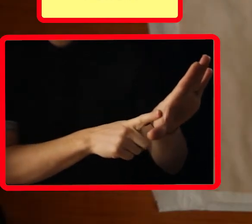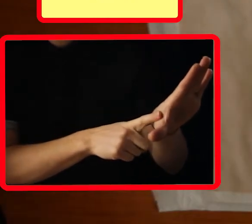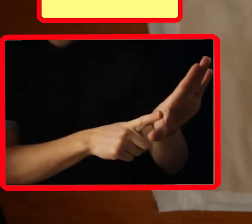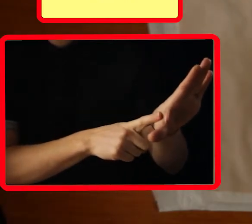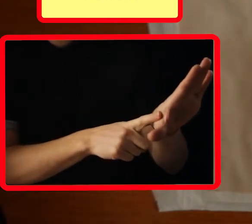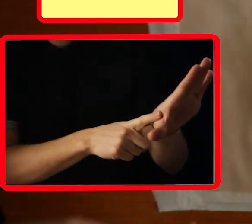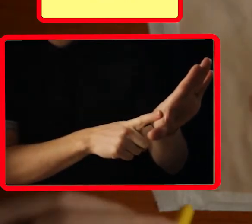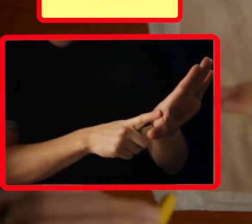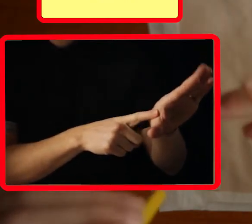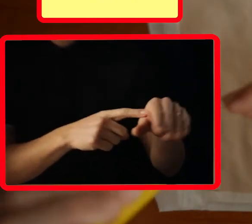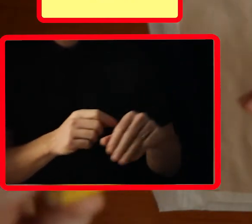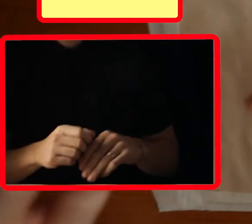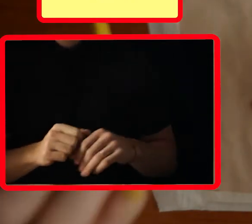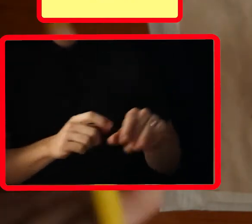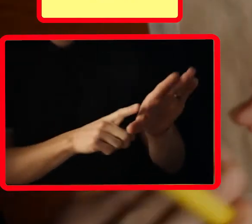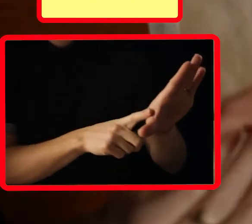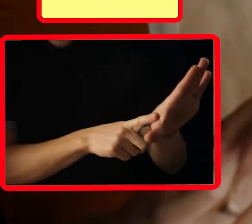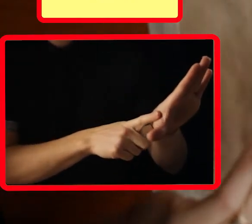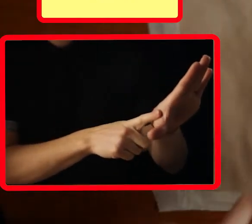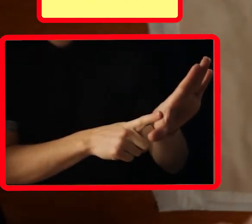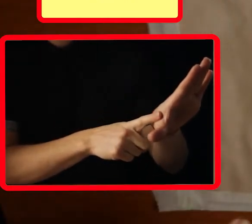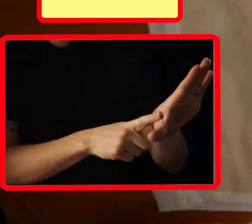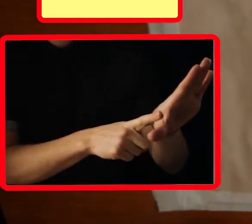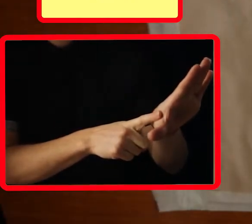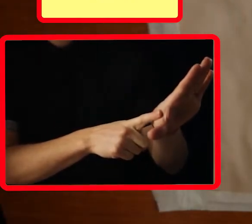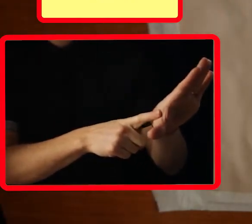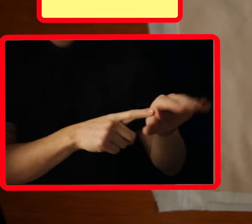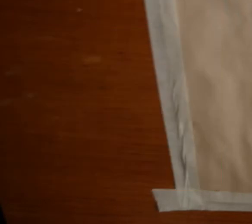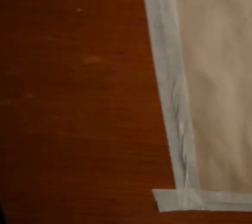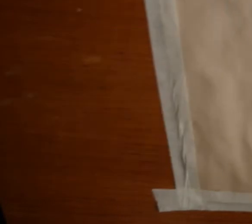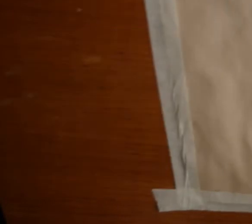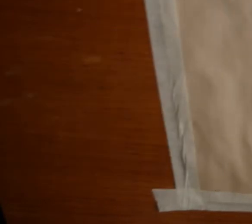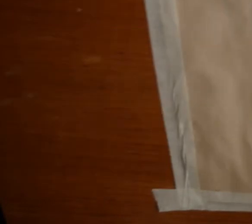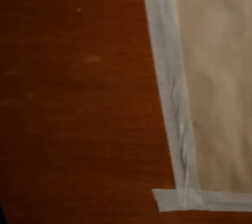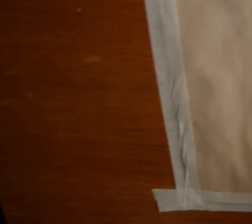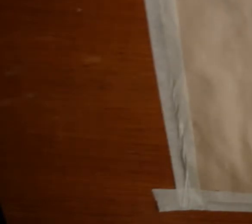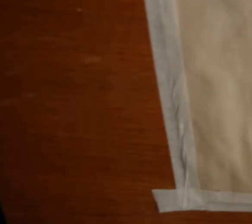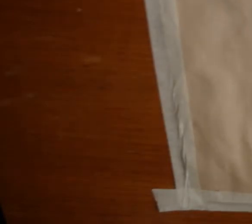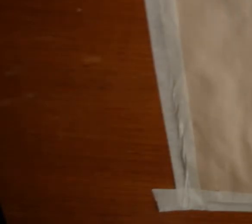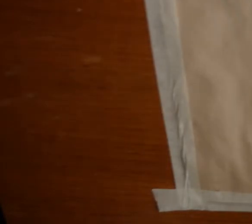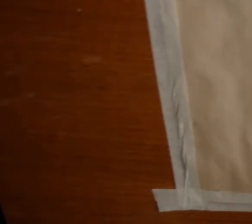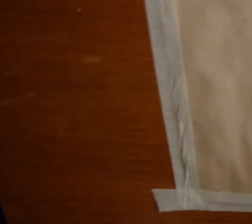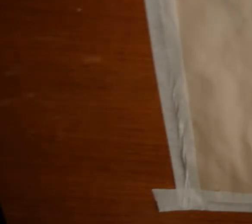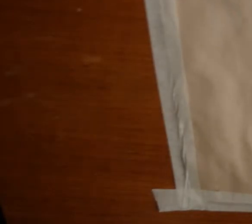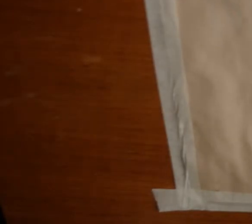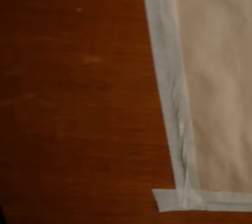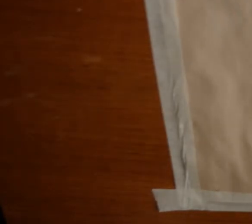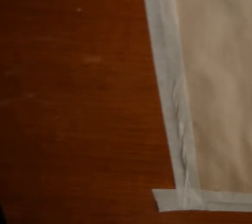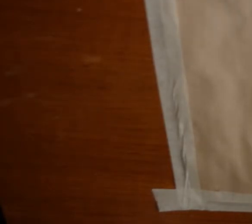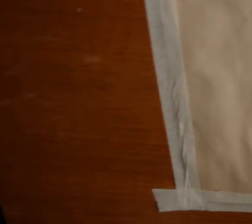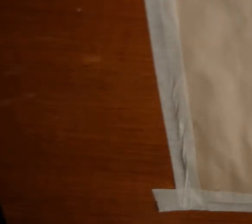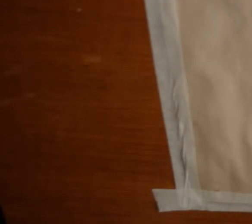am showing how we might support fine motor control by changing the way the student holds the pencil. A short